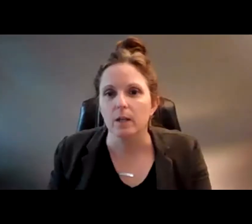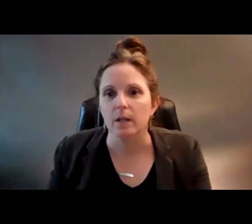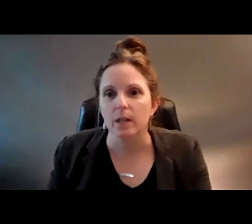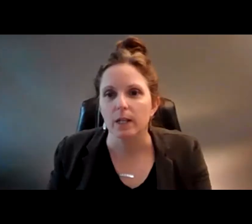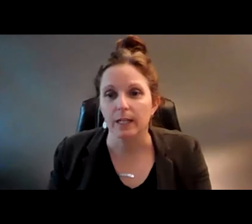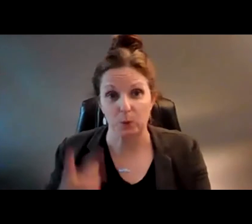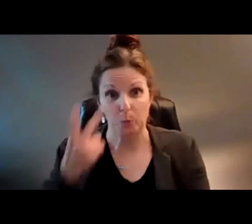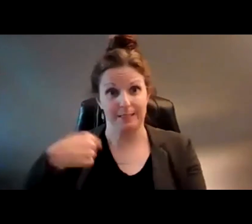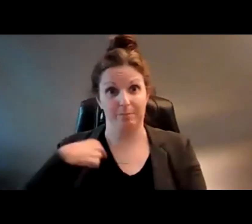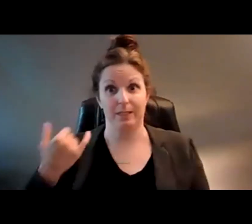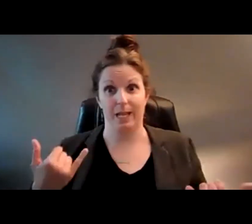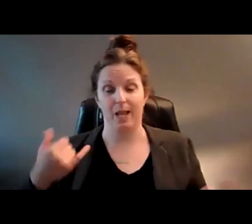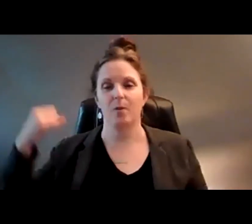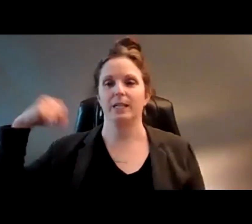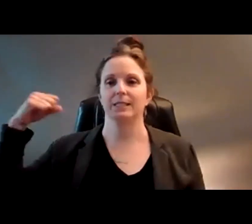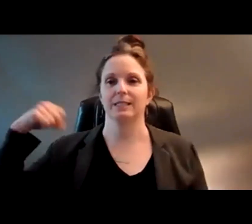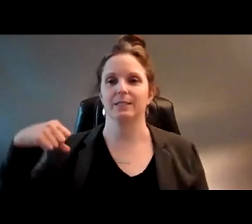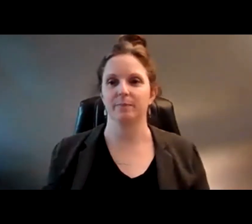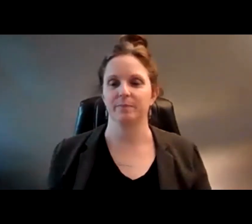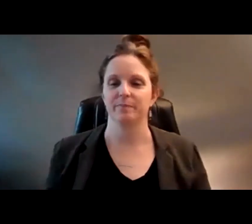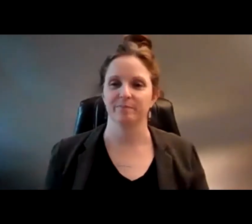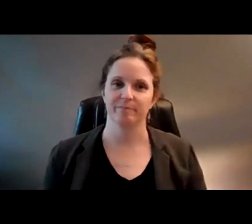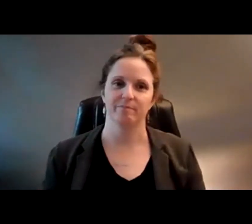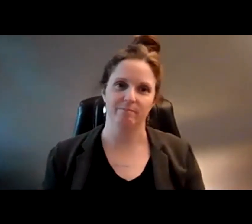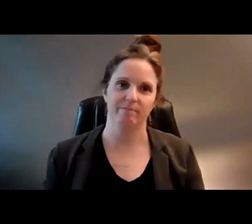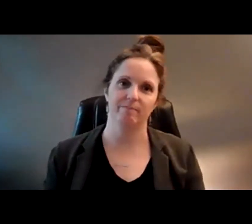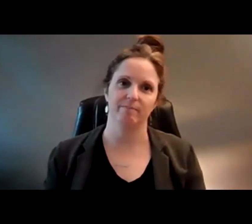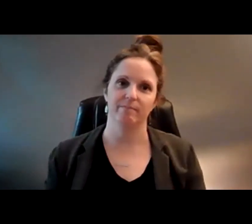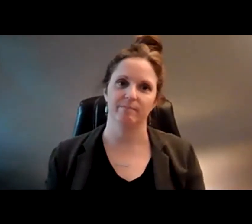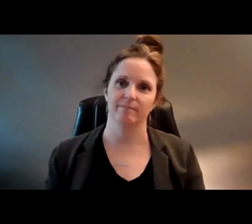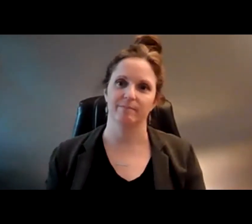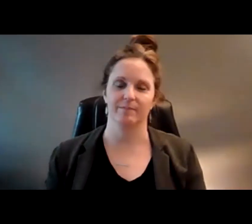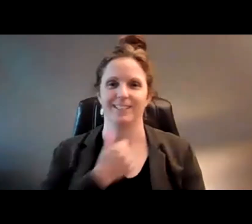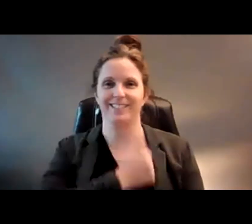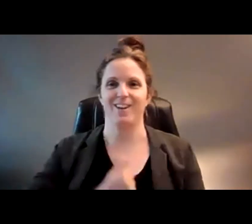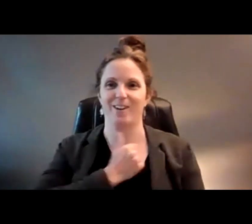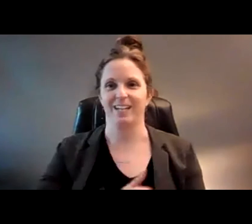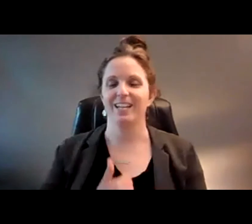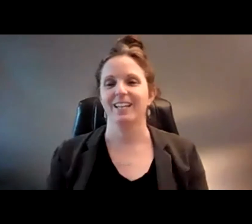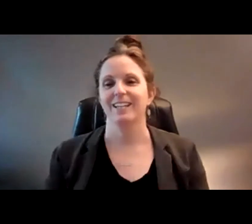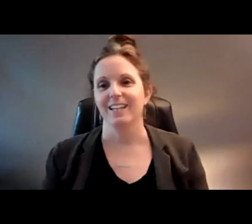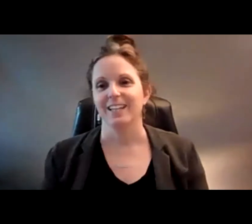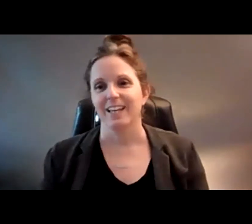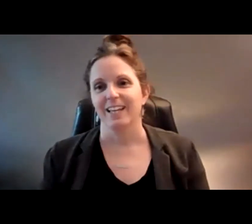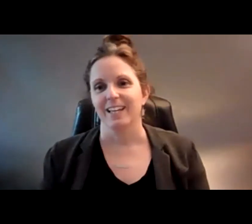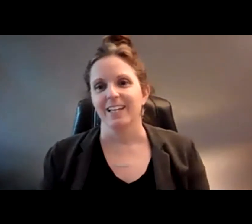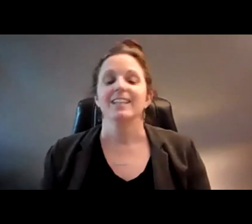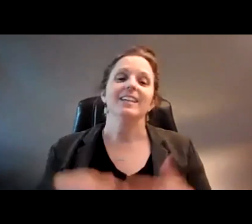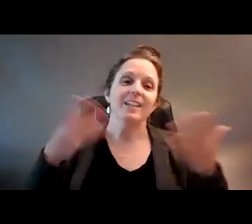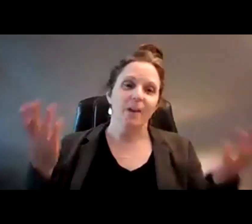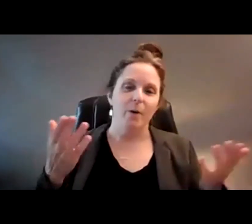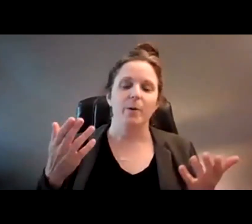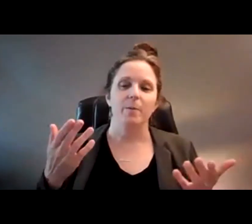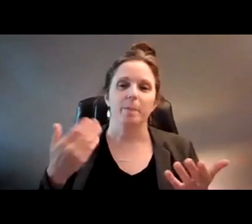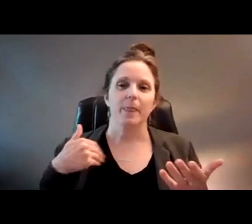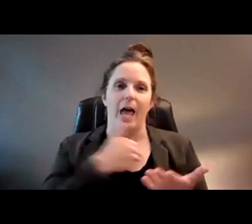Can you see me now? Yes. Okay, great. Sorry about that. Okay, well, so our intervention will focus